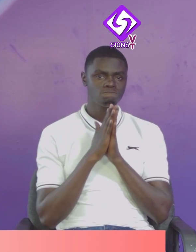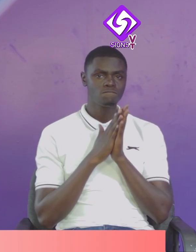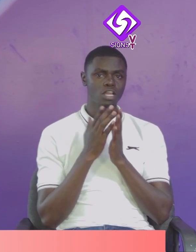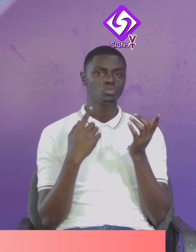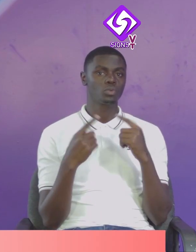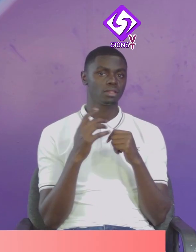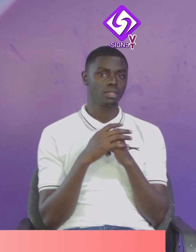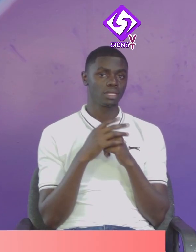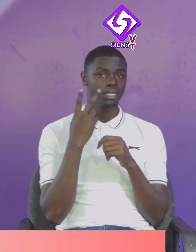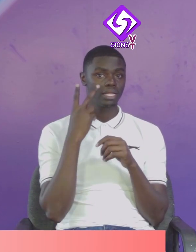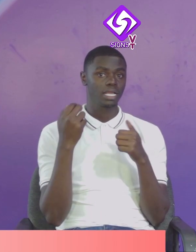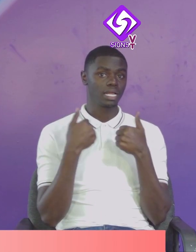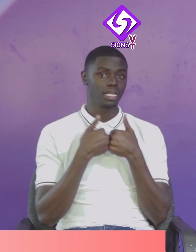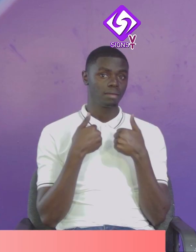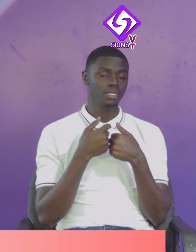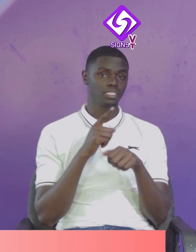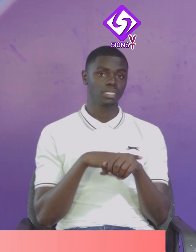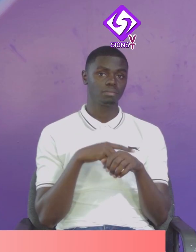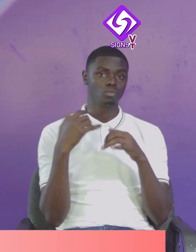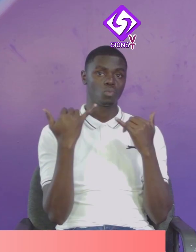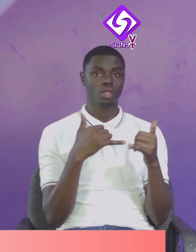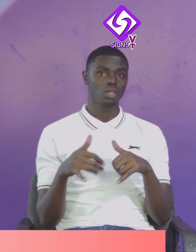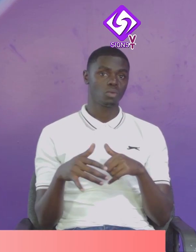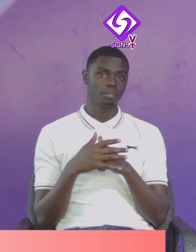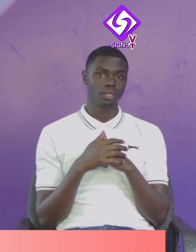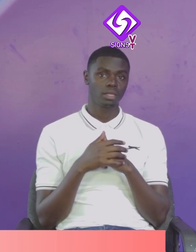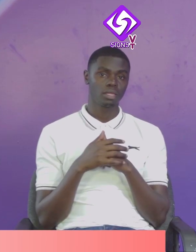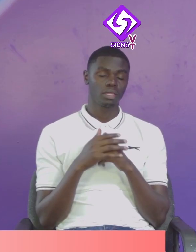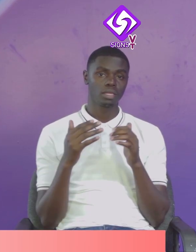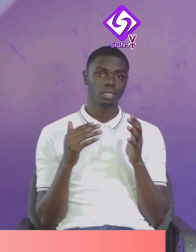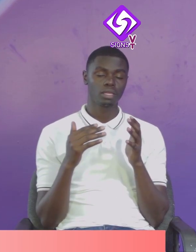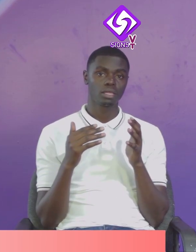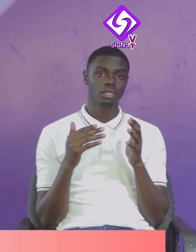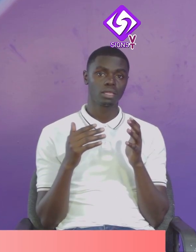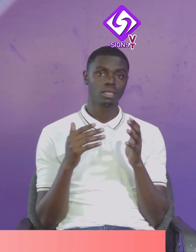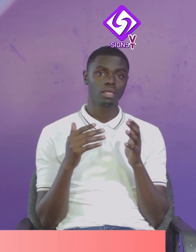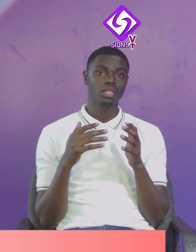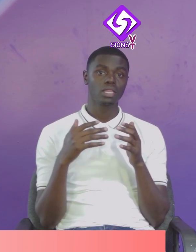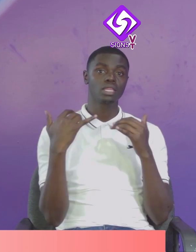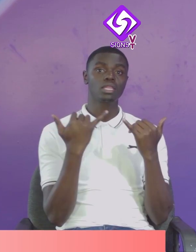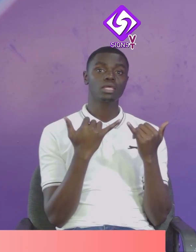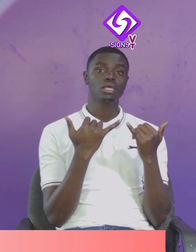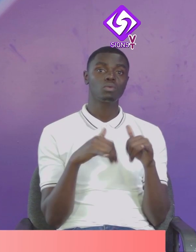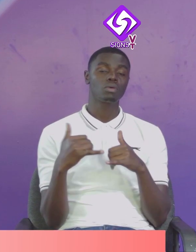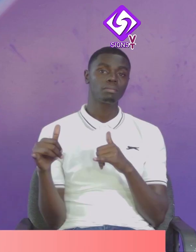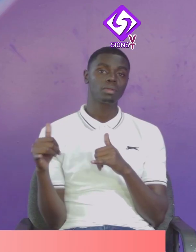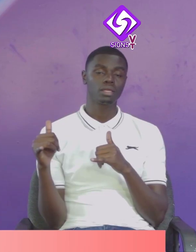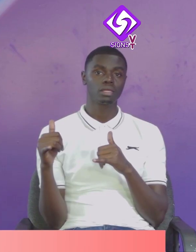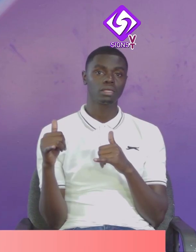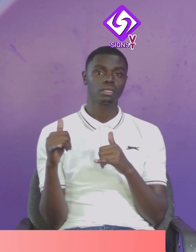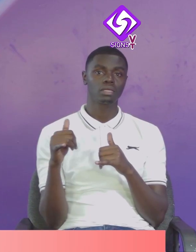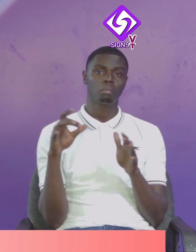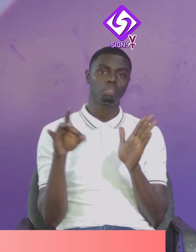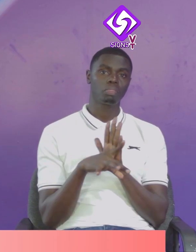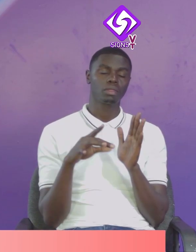looked at their game when they were playing was it against Shabana, Right. and they were playing a really good progressive football.